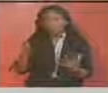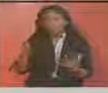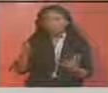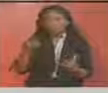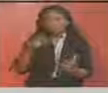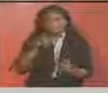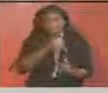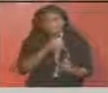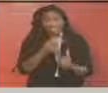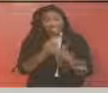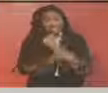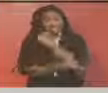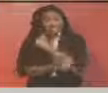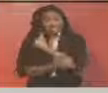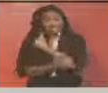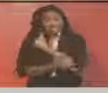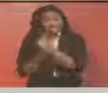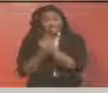are using